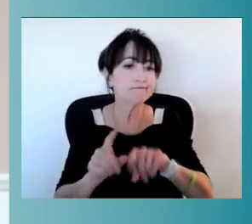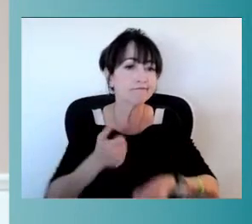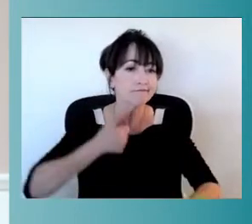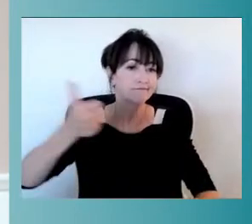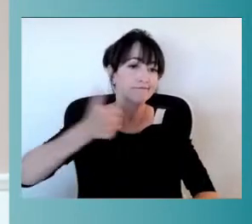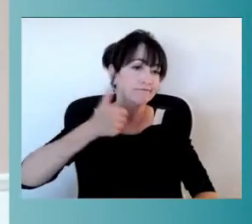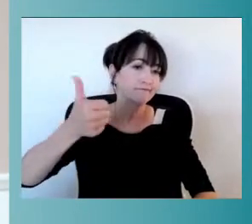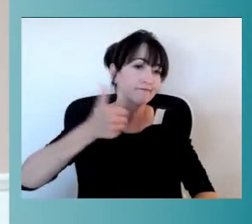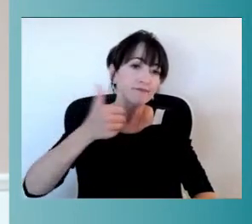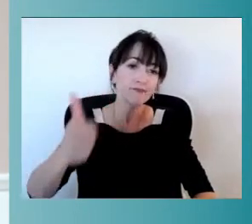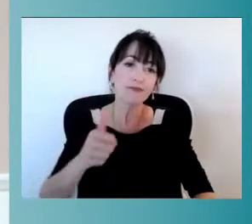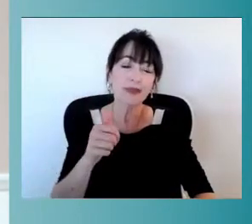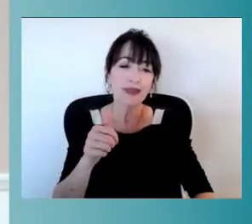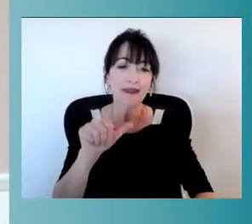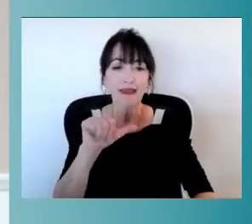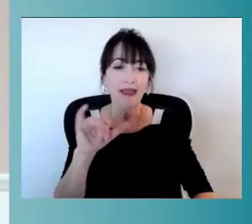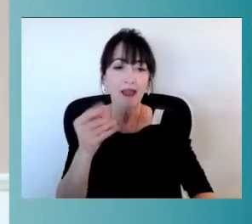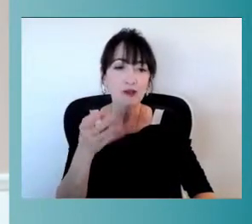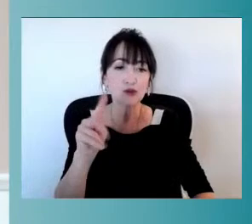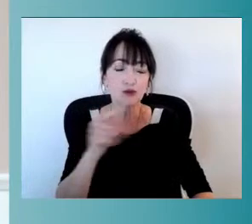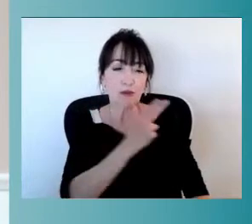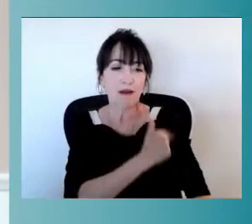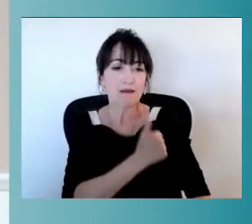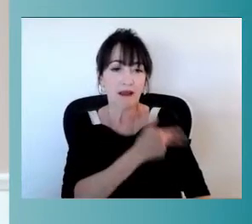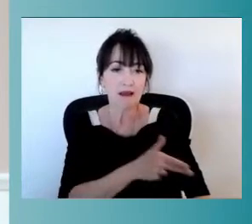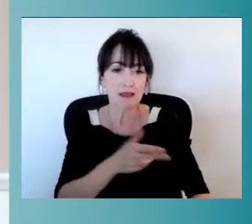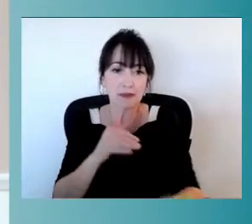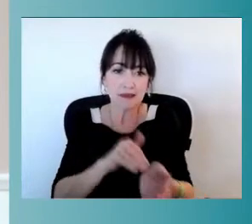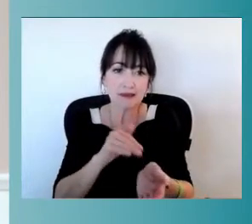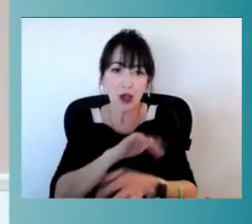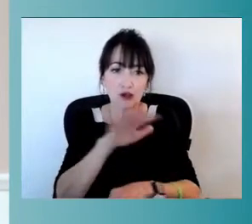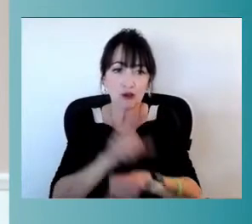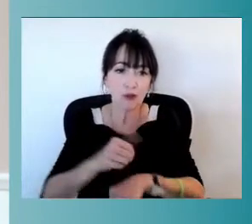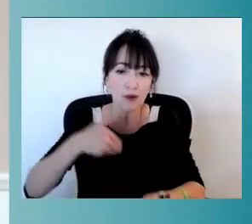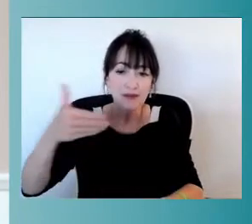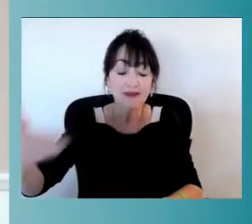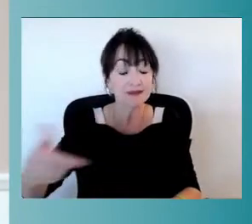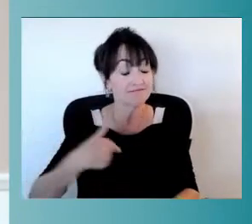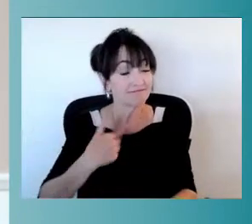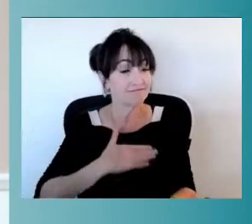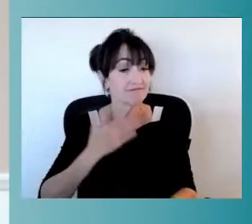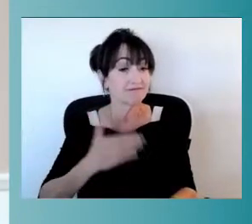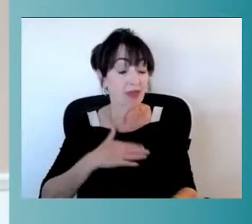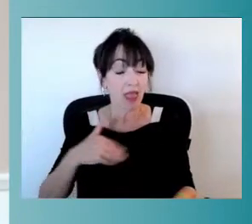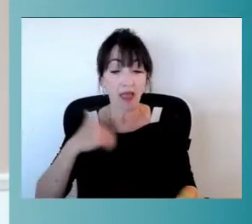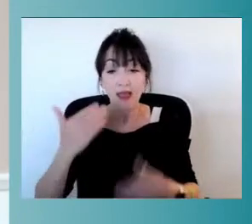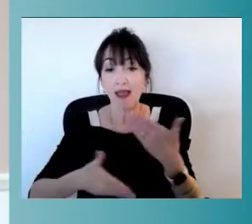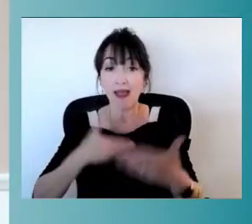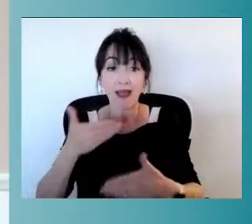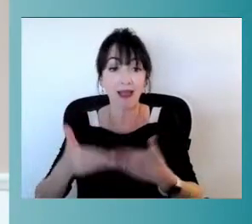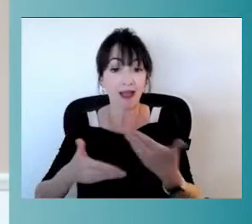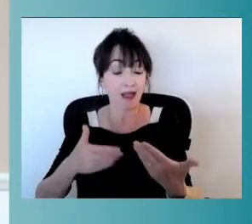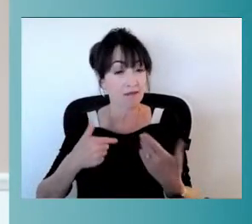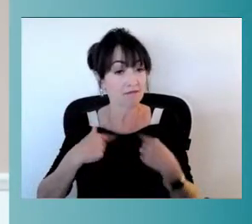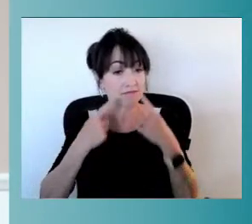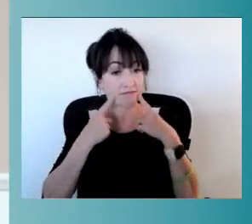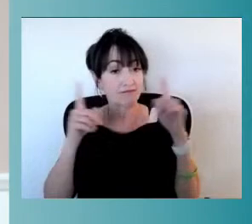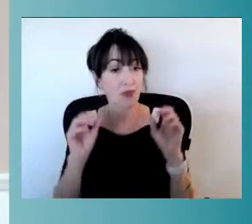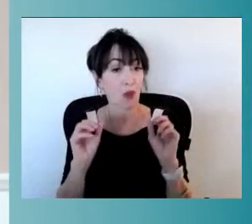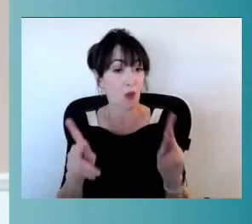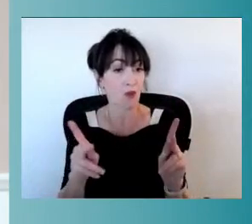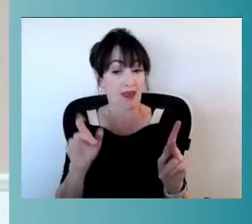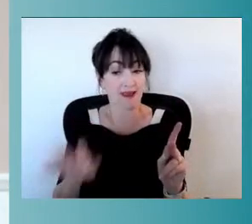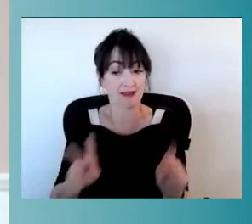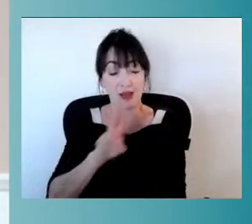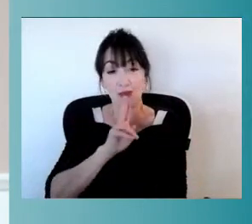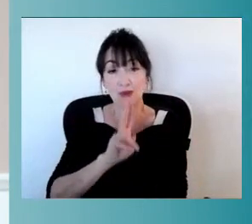all the time. So it's really, really glad, and I'm glad that I made it through that okay. At age 2, it's probably really the big question